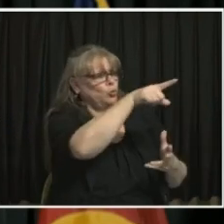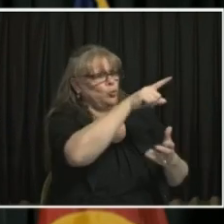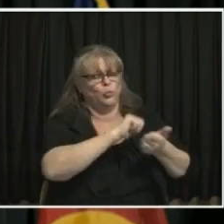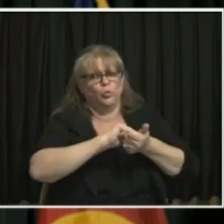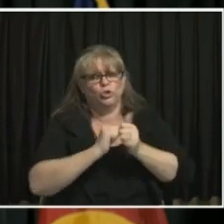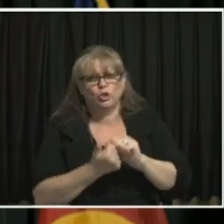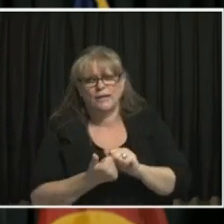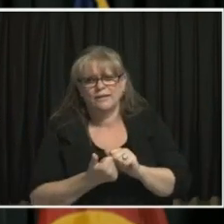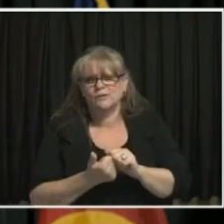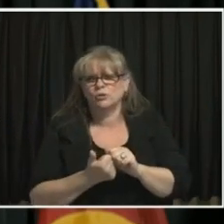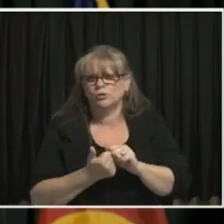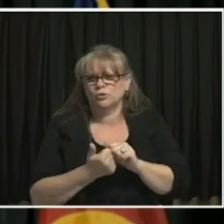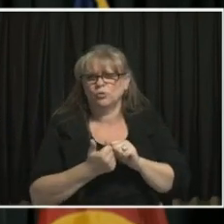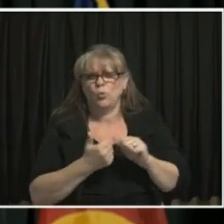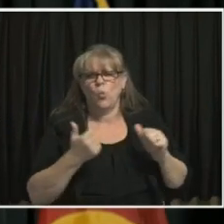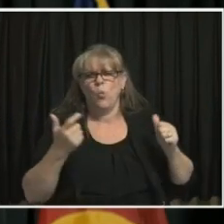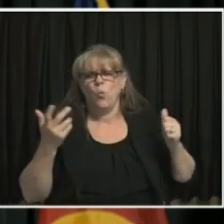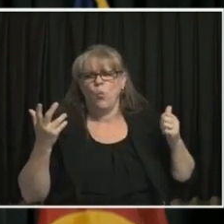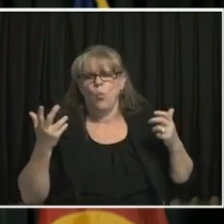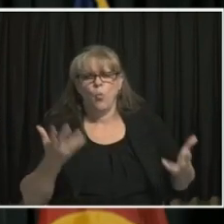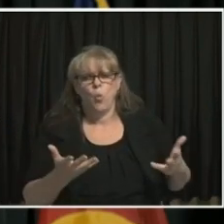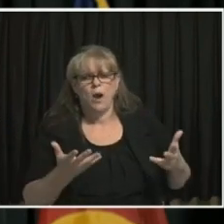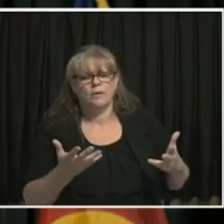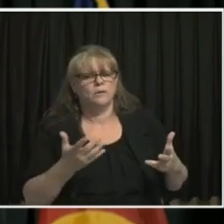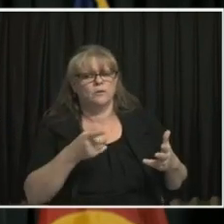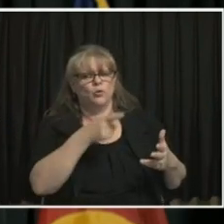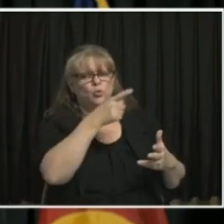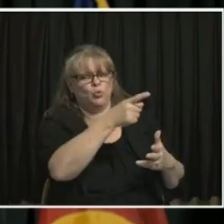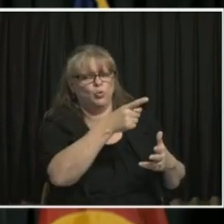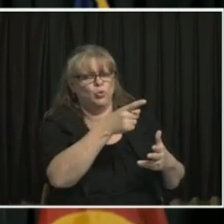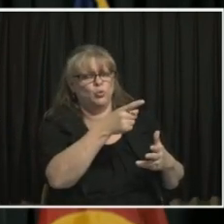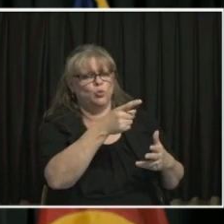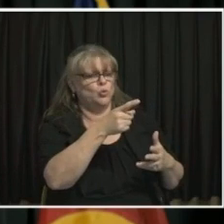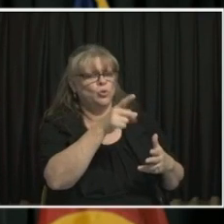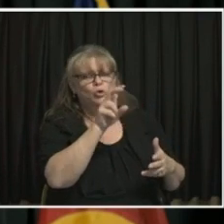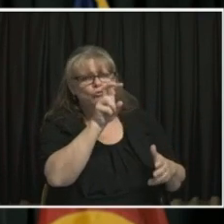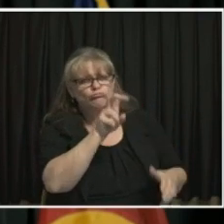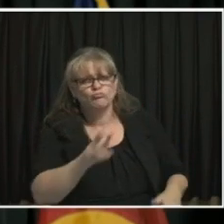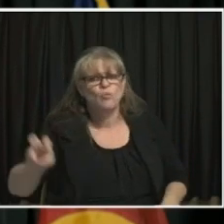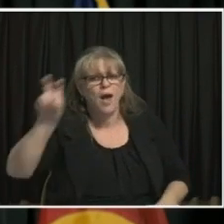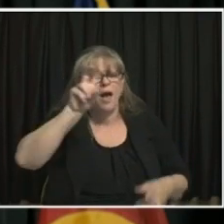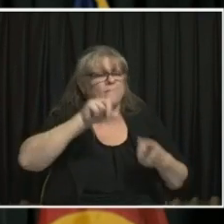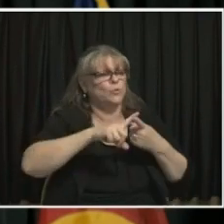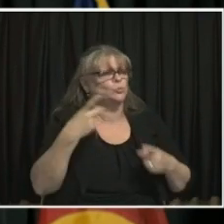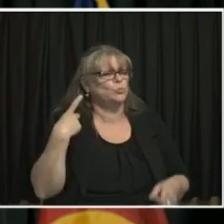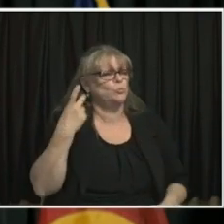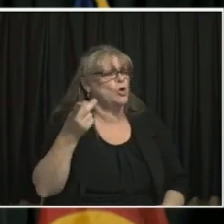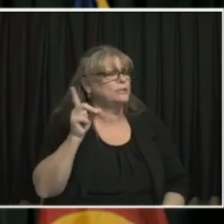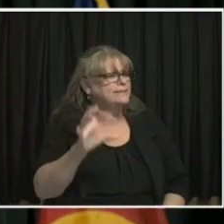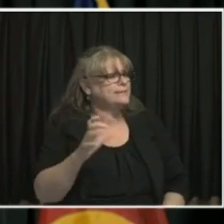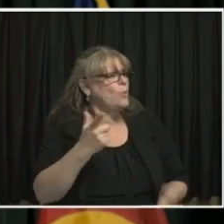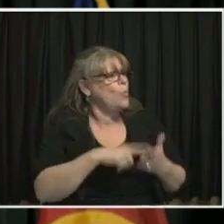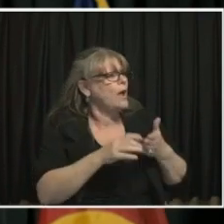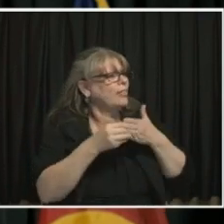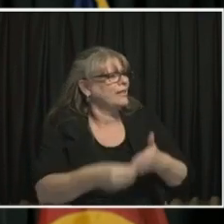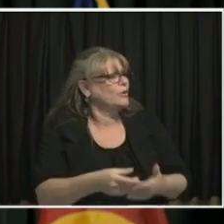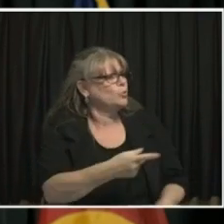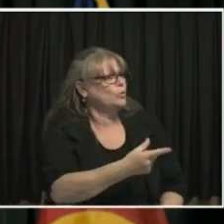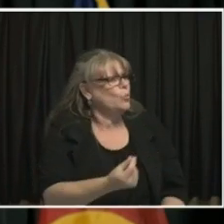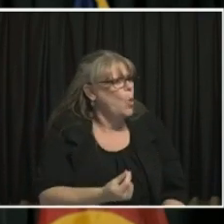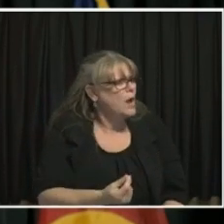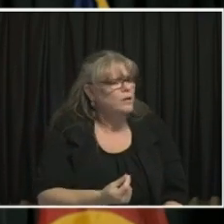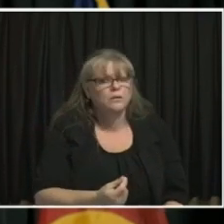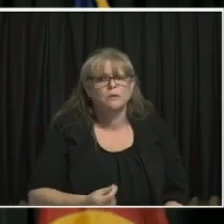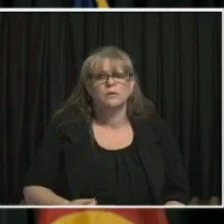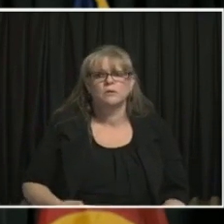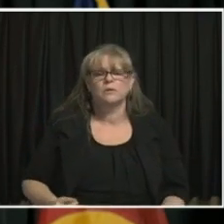success on this week's trip? I'll work with anybody and everybody to help the people of Colorado. And